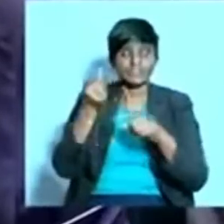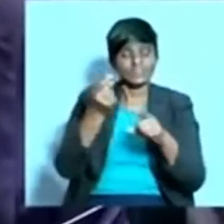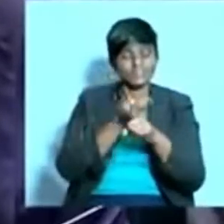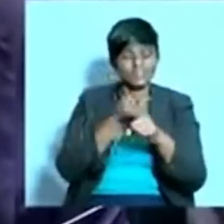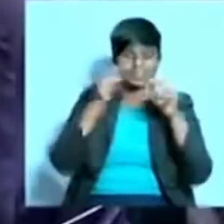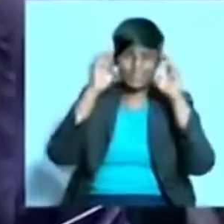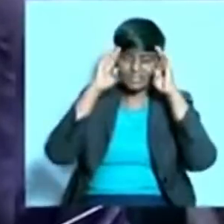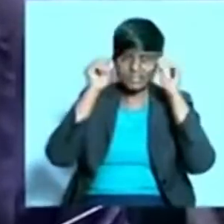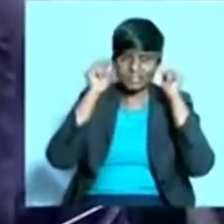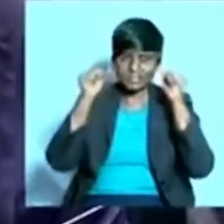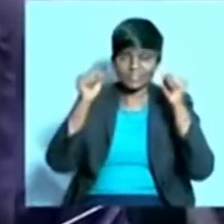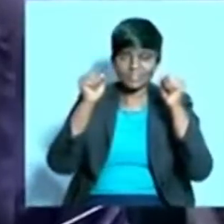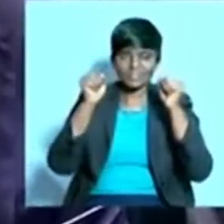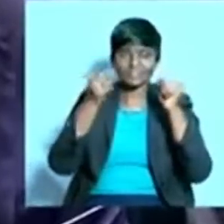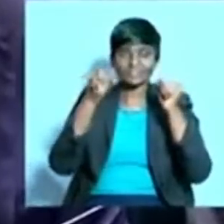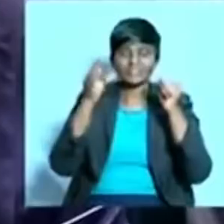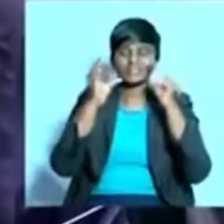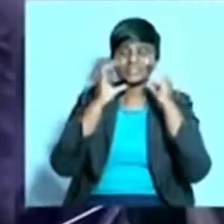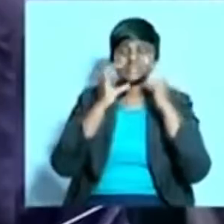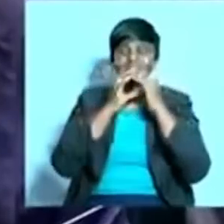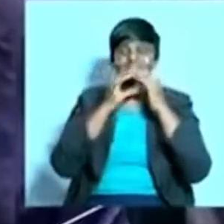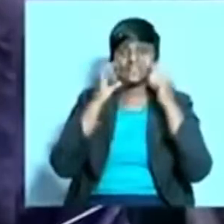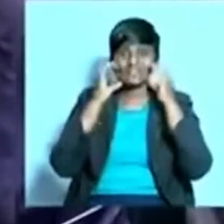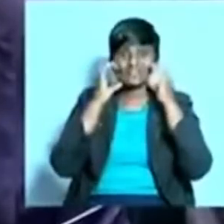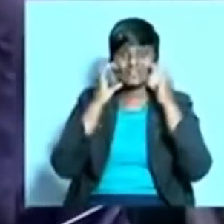from the President of Mozambique